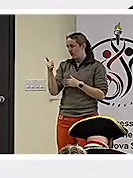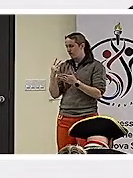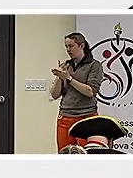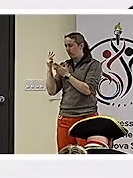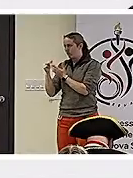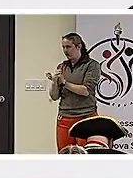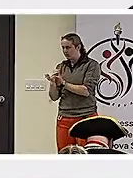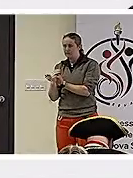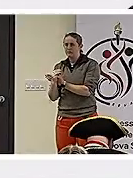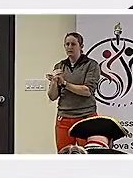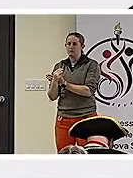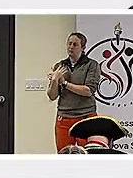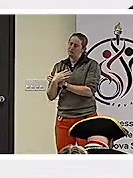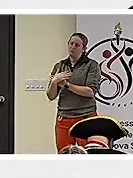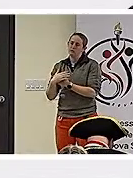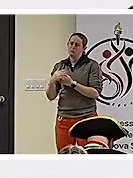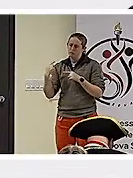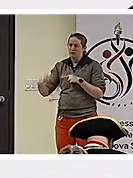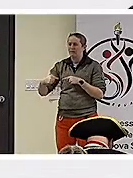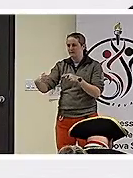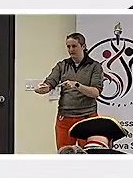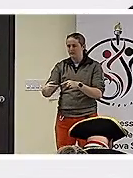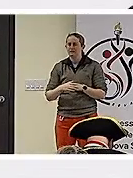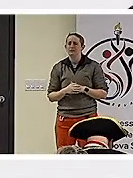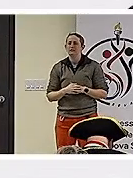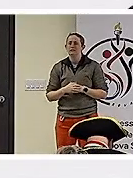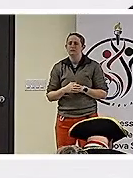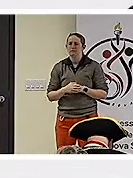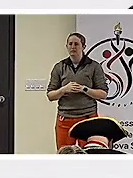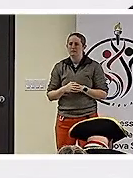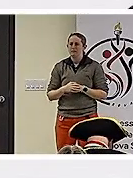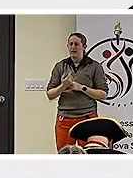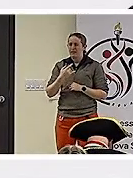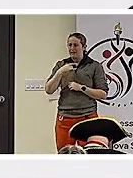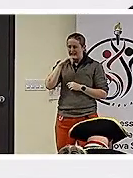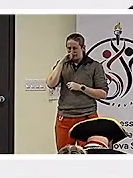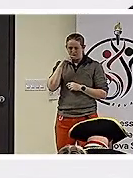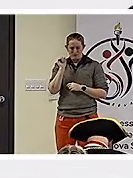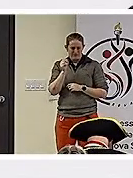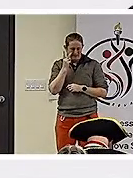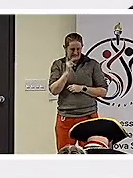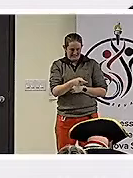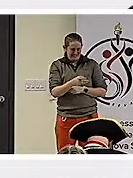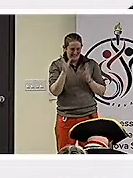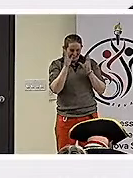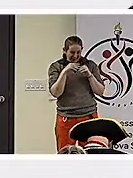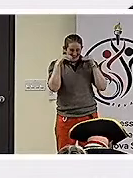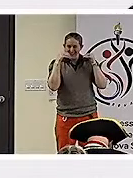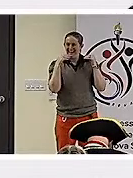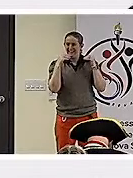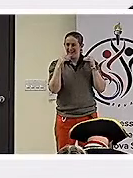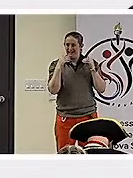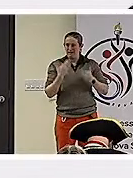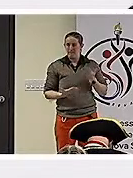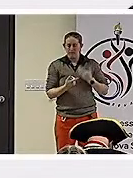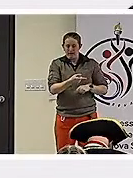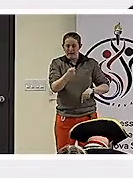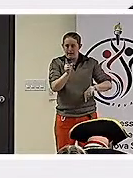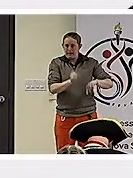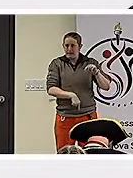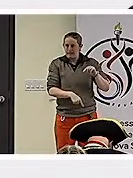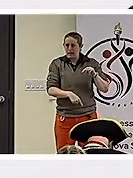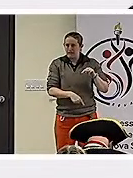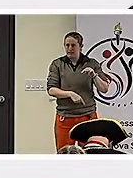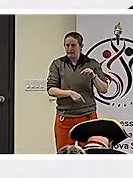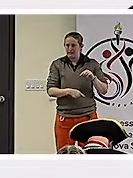organizations. For these kids to get out and see the smile on their face, you know what, they might not be able to propel themselves on the